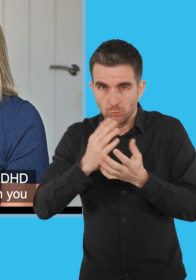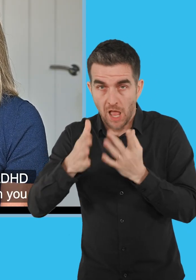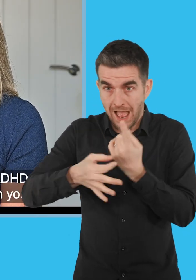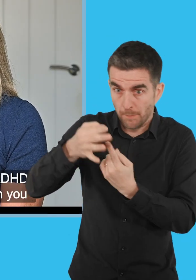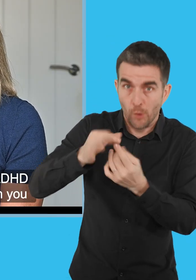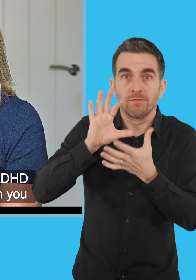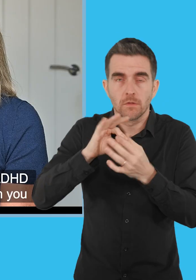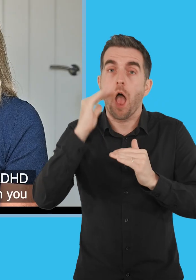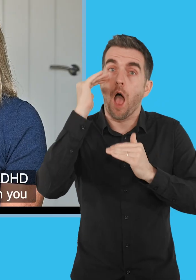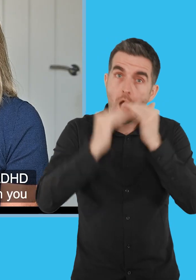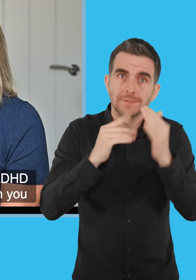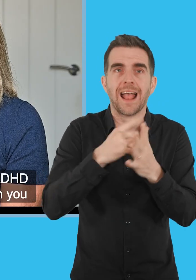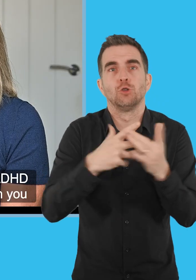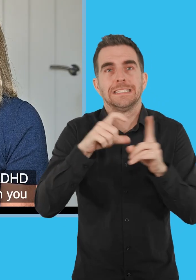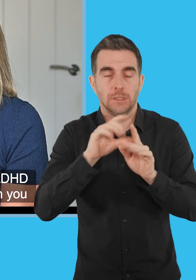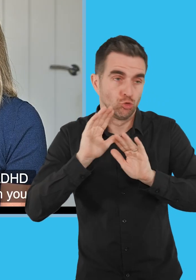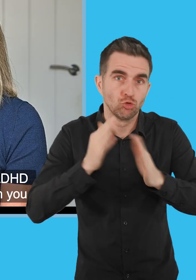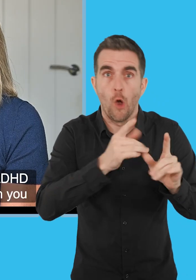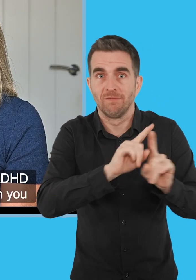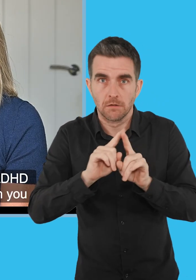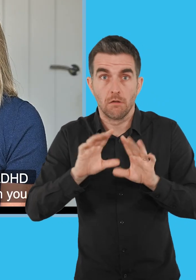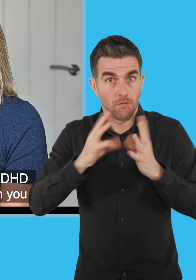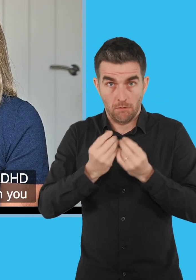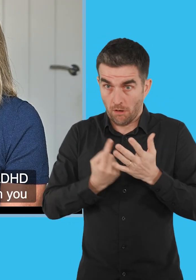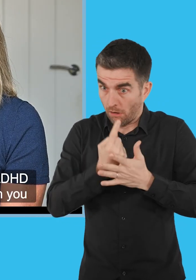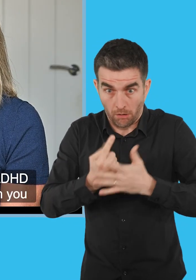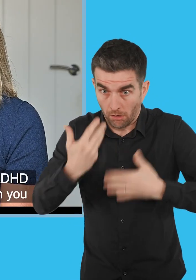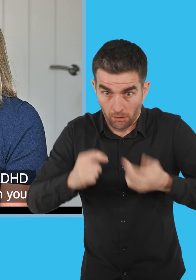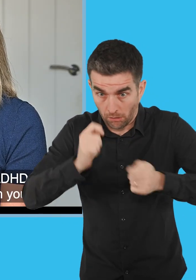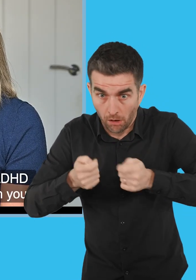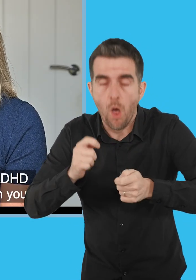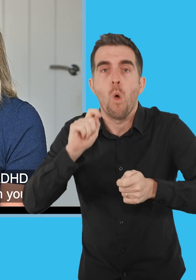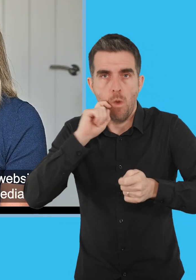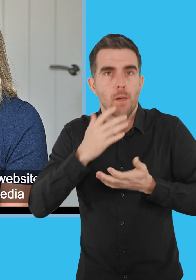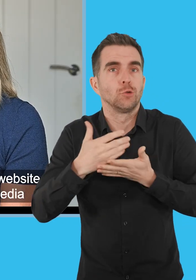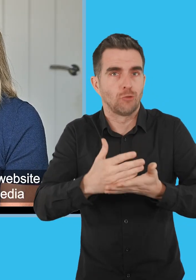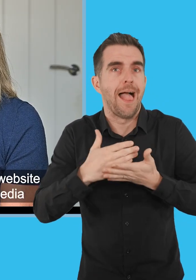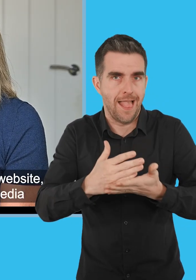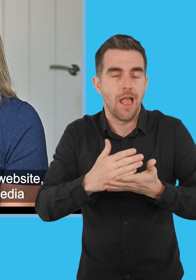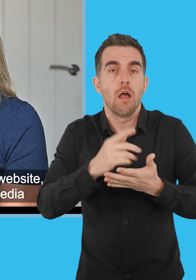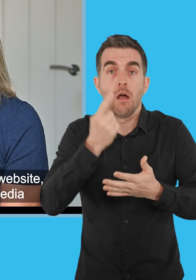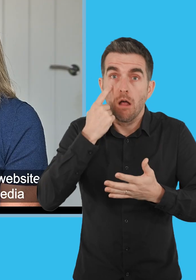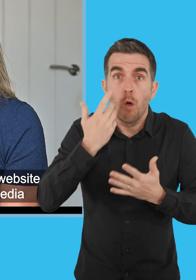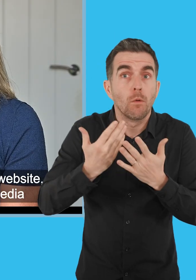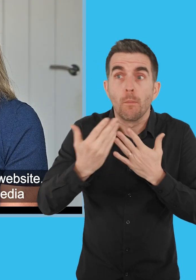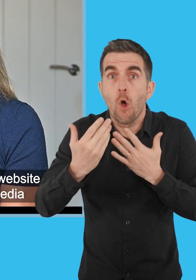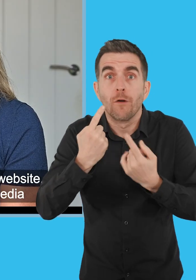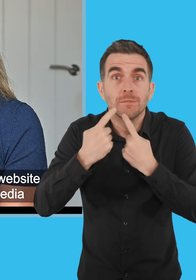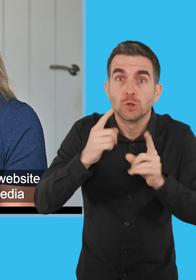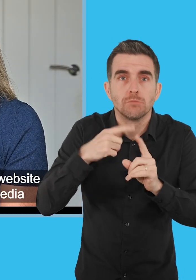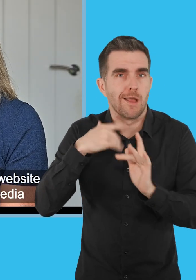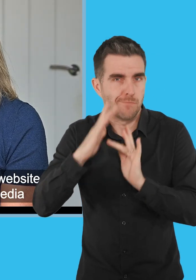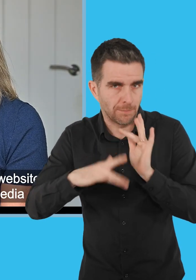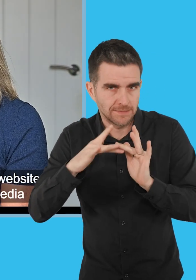that improvements to adults ADHD services and everything that happens is shared with you along the way. You can find more